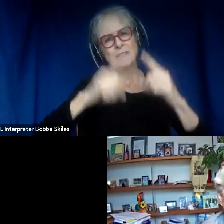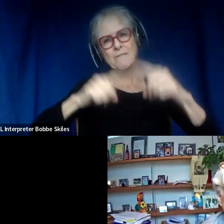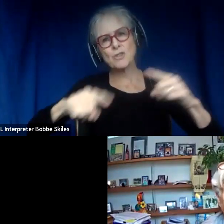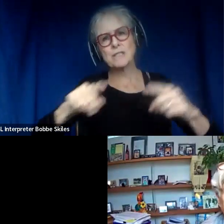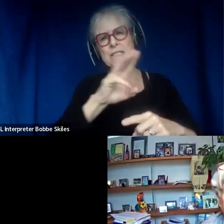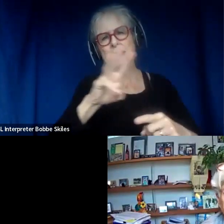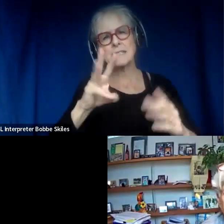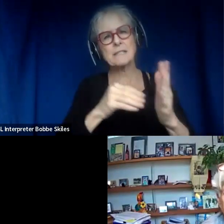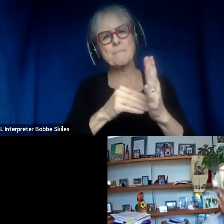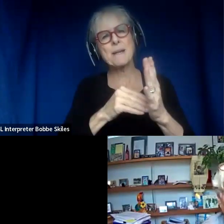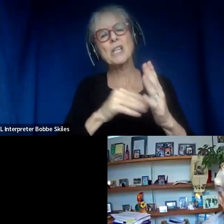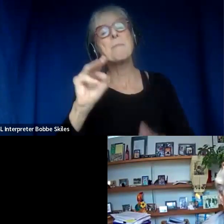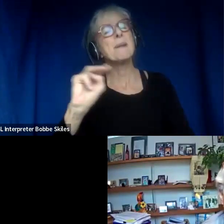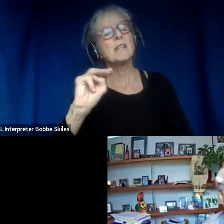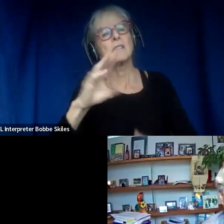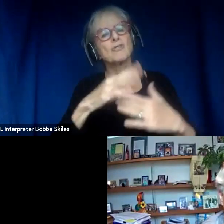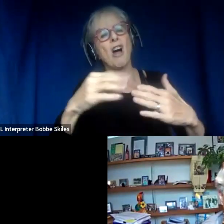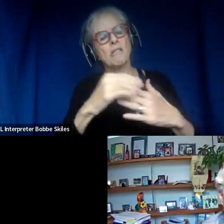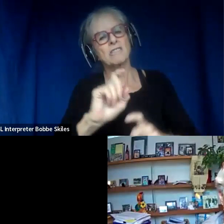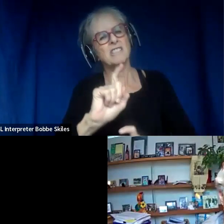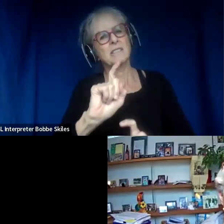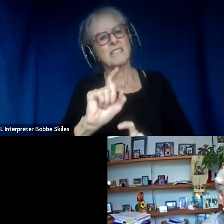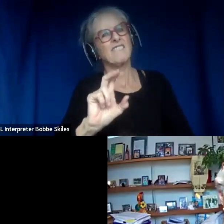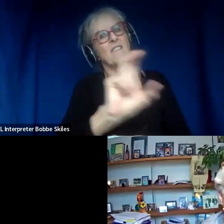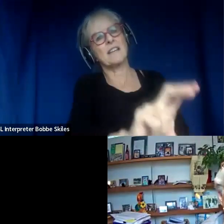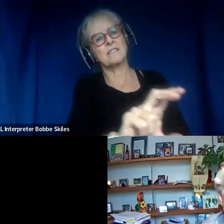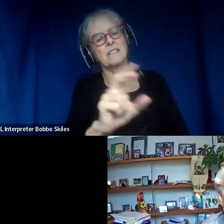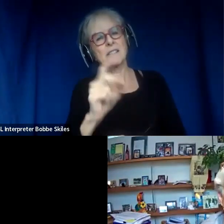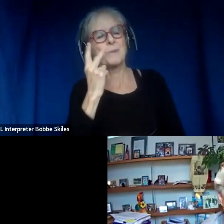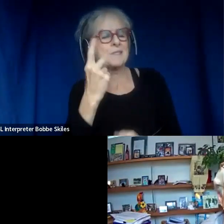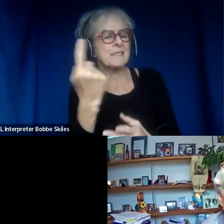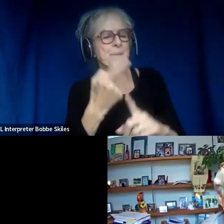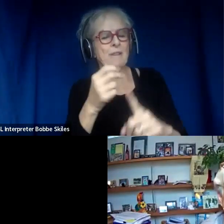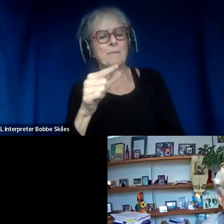that. We're going to see something from Georgetown, I gather, in March.